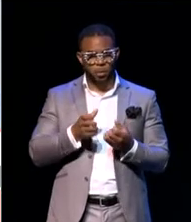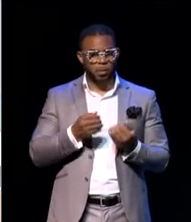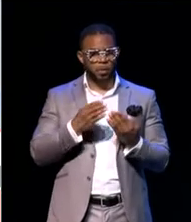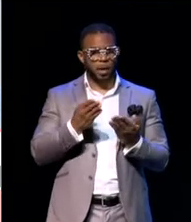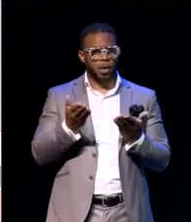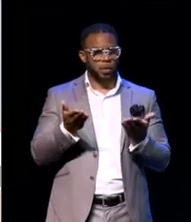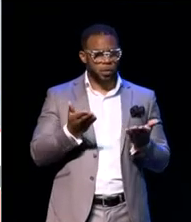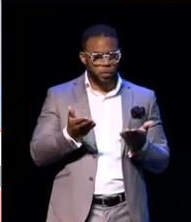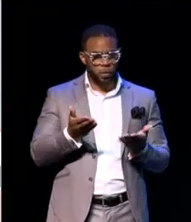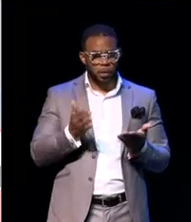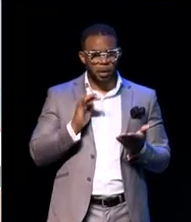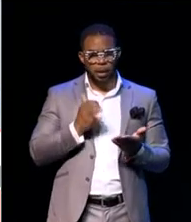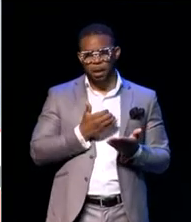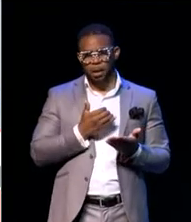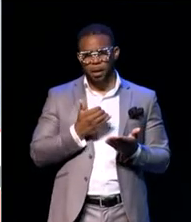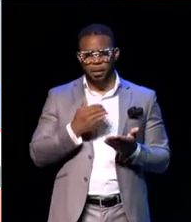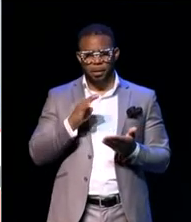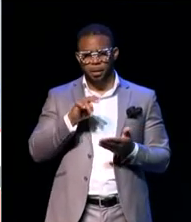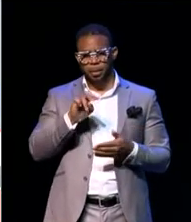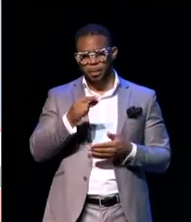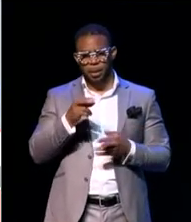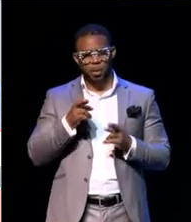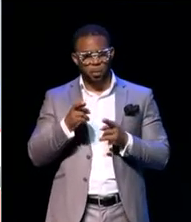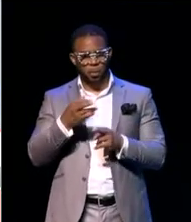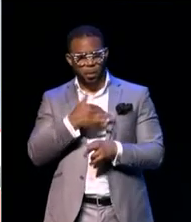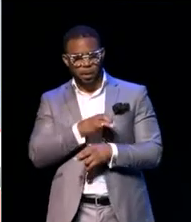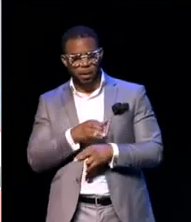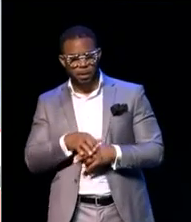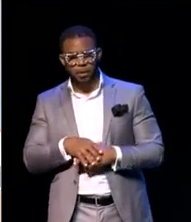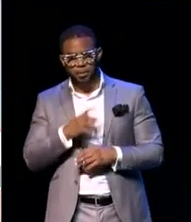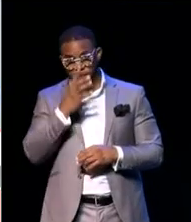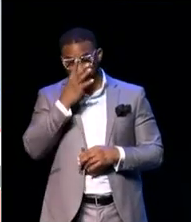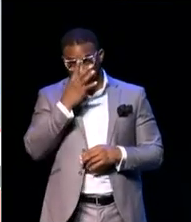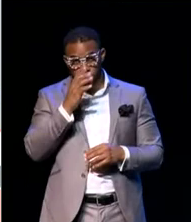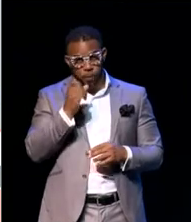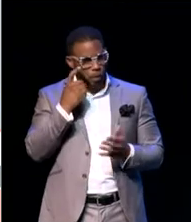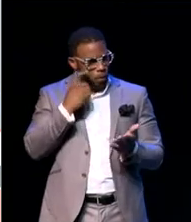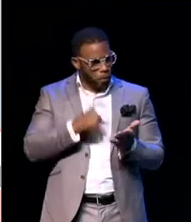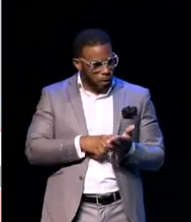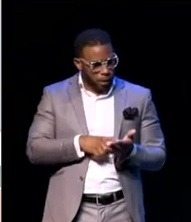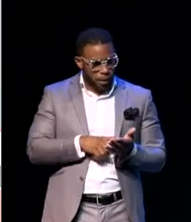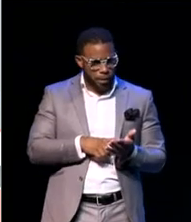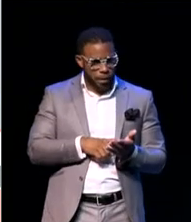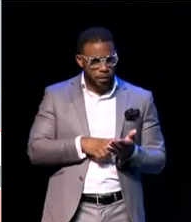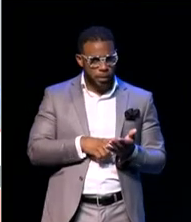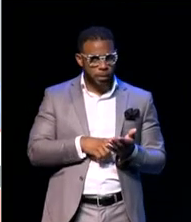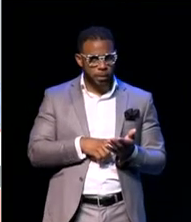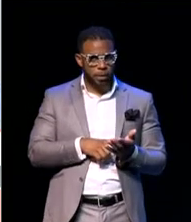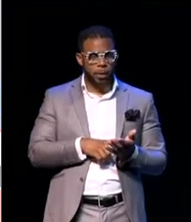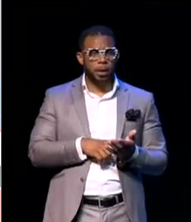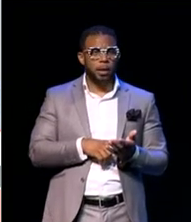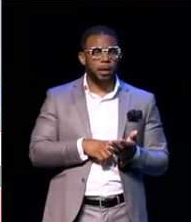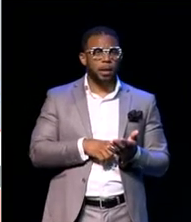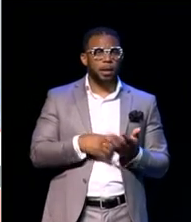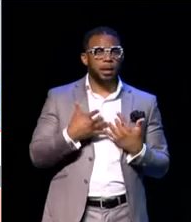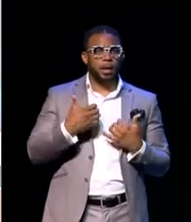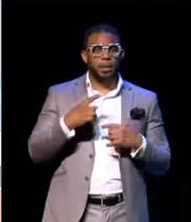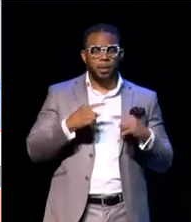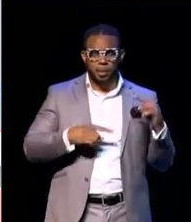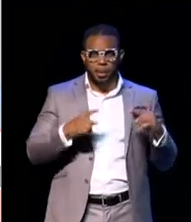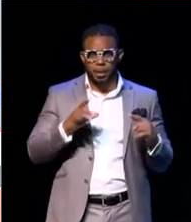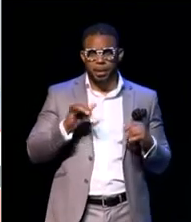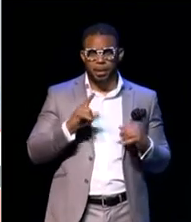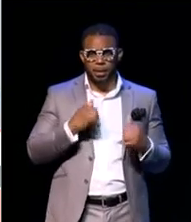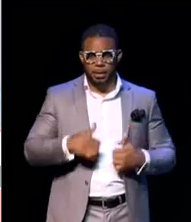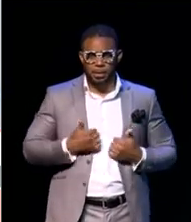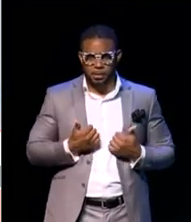provide services at our Benning Road clinic. So recognizing the health disparities